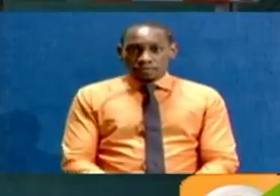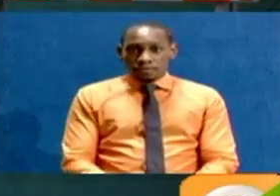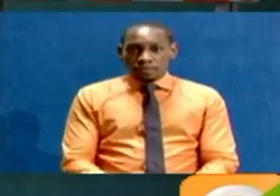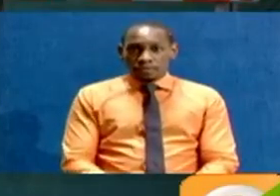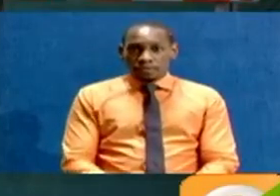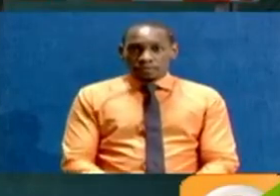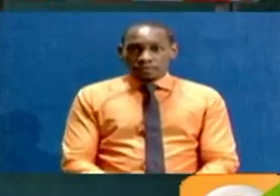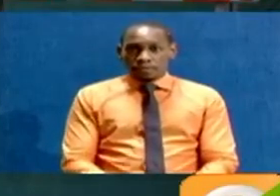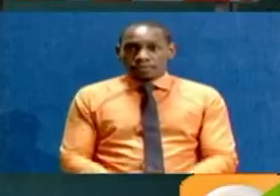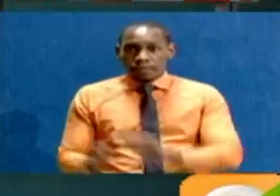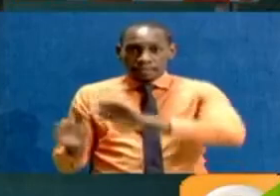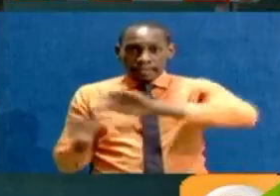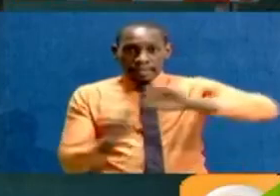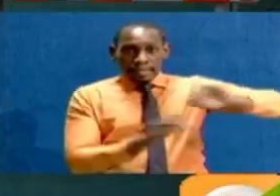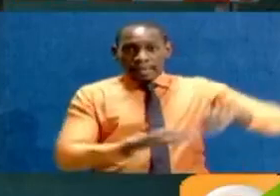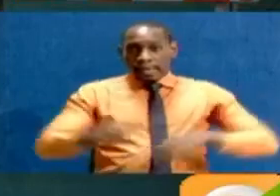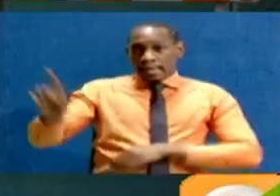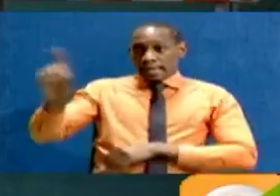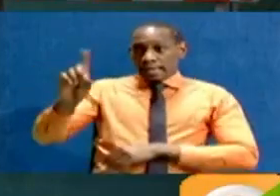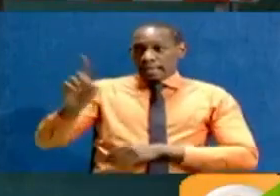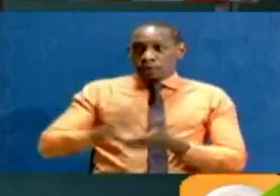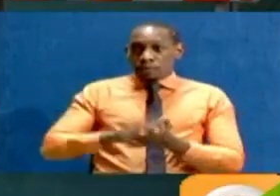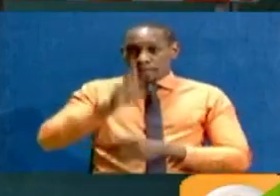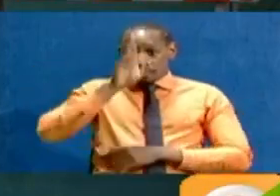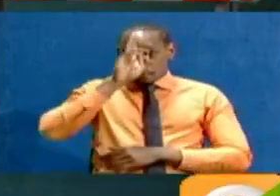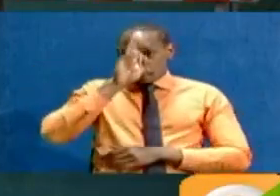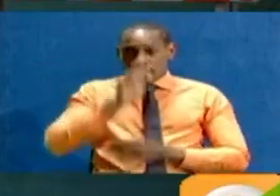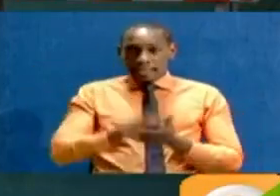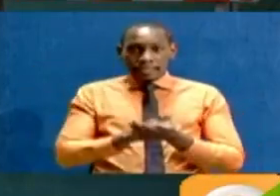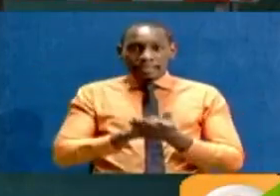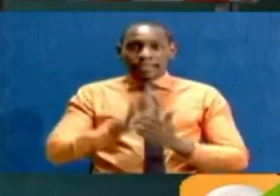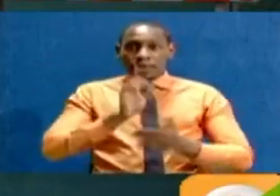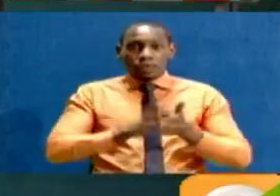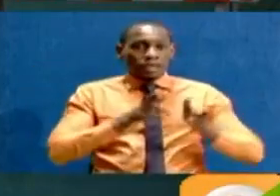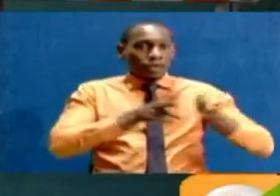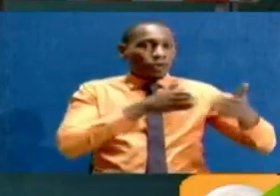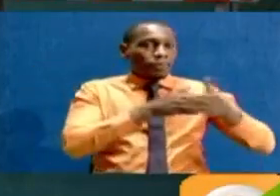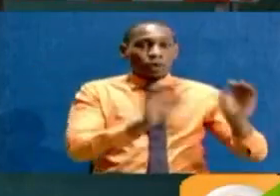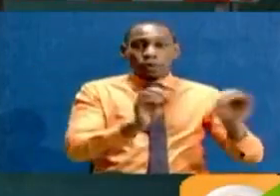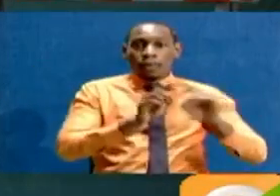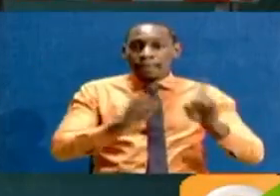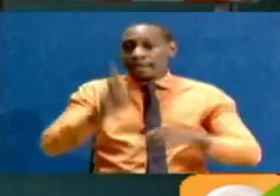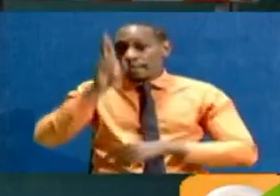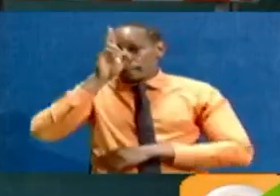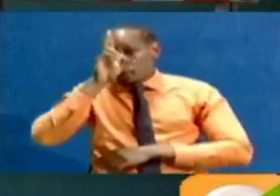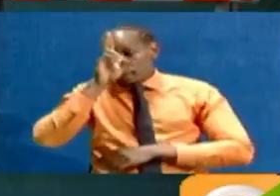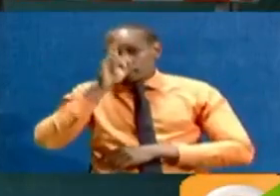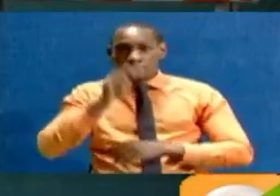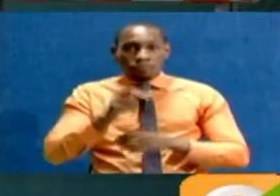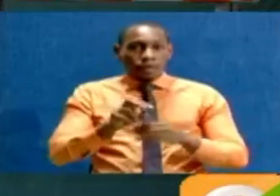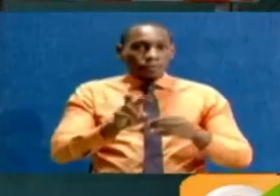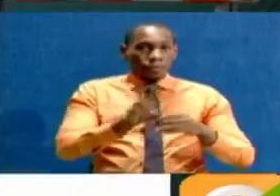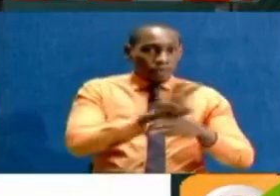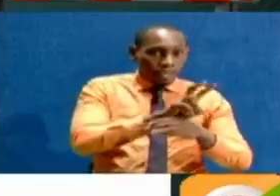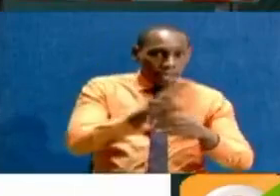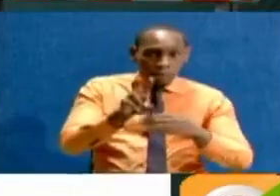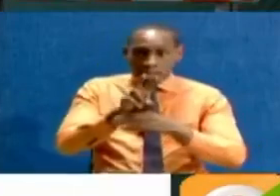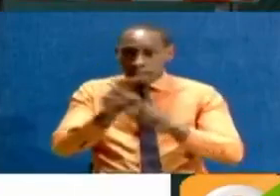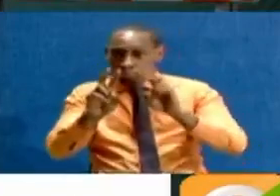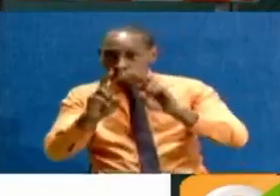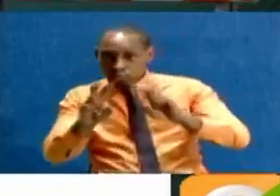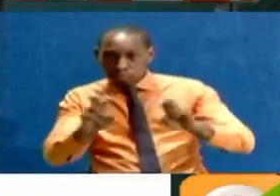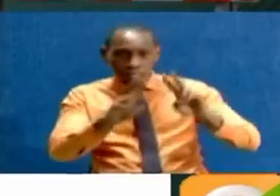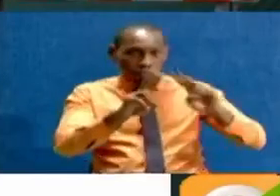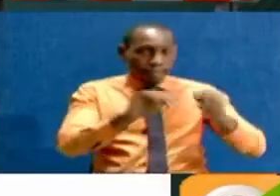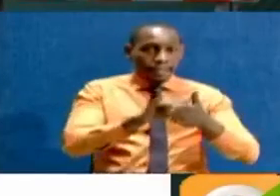Road. And in the capital, authorities say there will be no roadblocks, but police will routinely conduct inspections